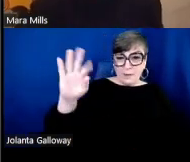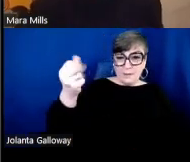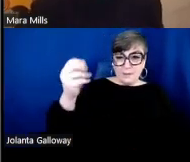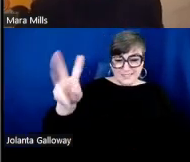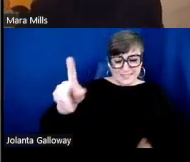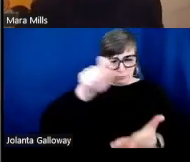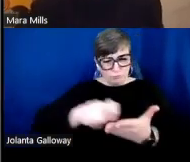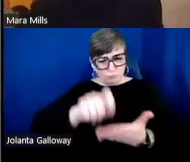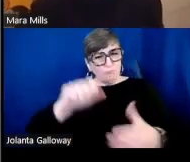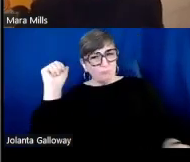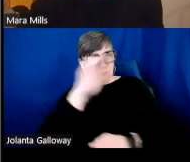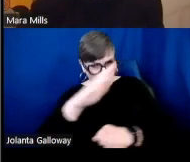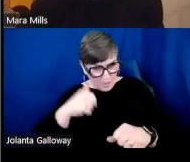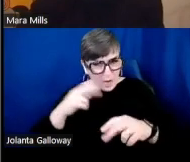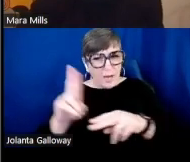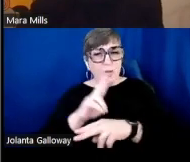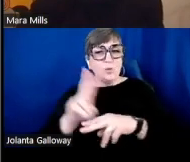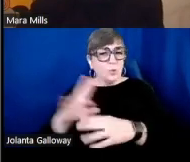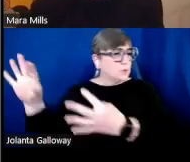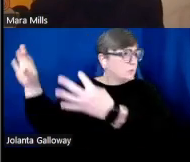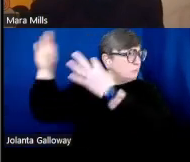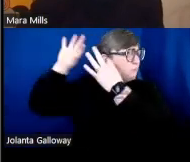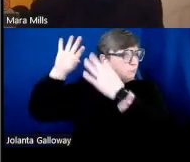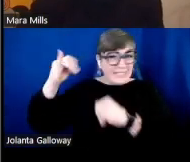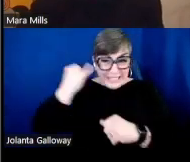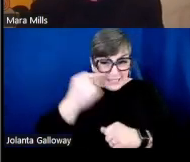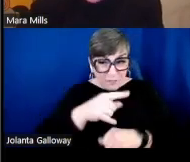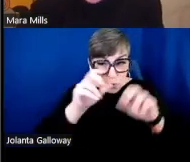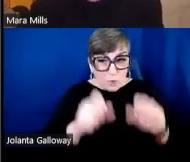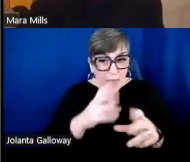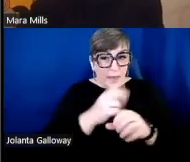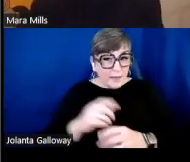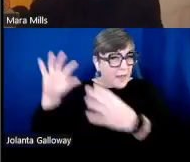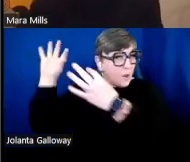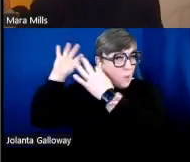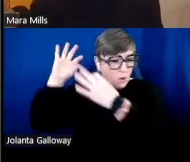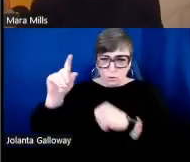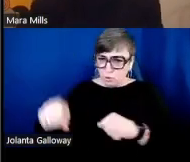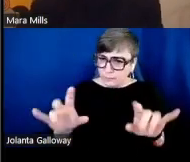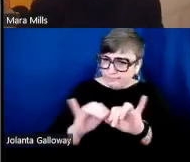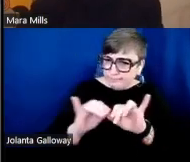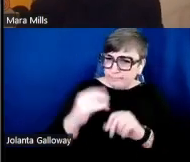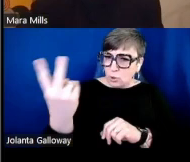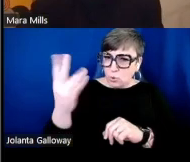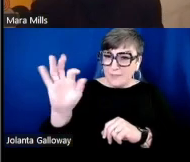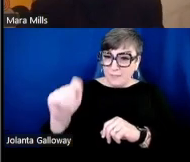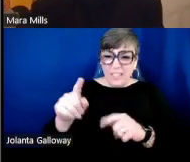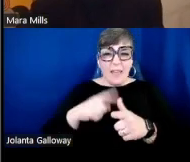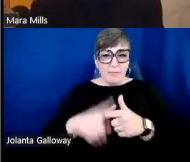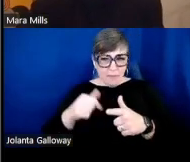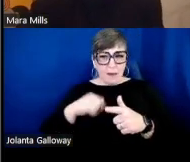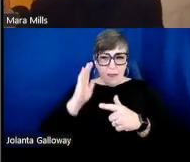such as were used some years ago if you can get the horn which should be two feet long or thereabouts i will send you an earpiece